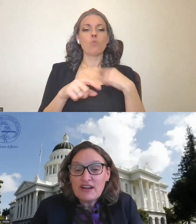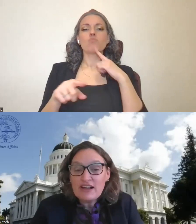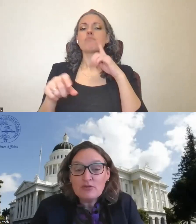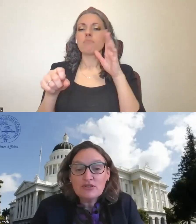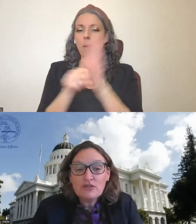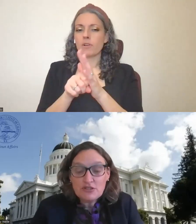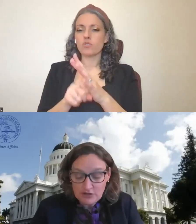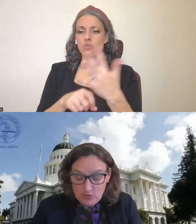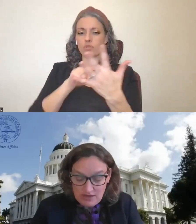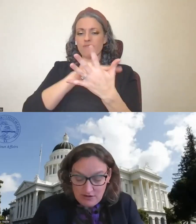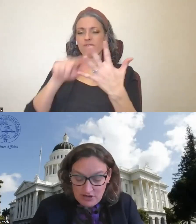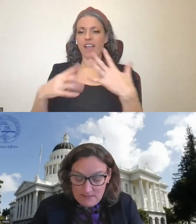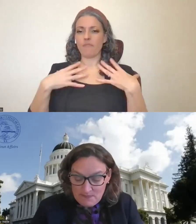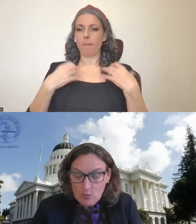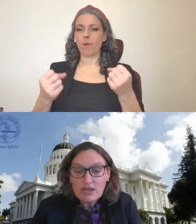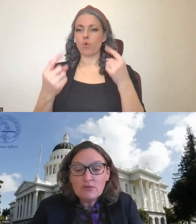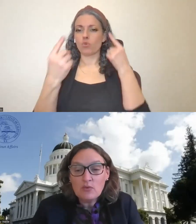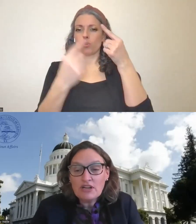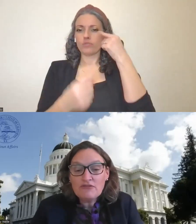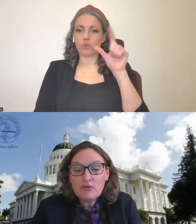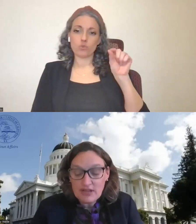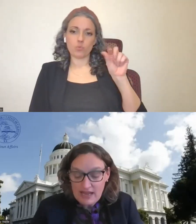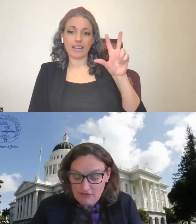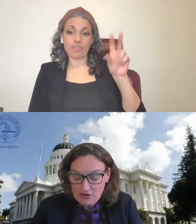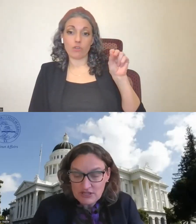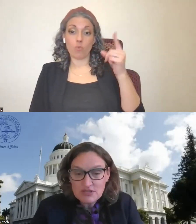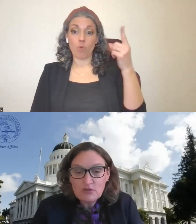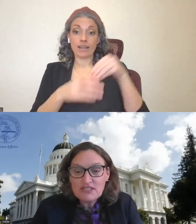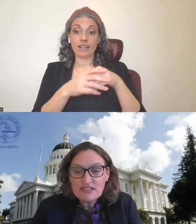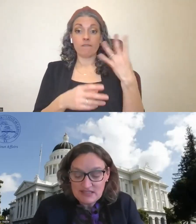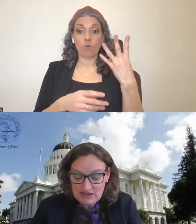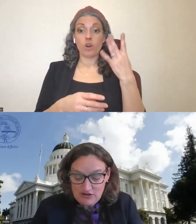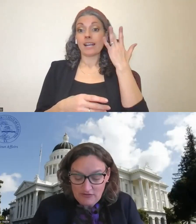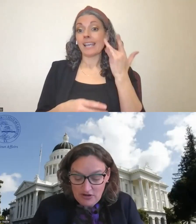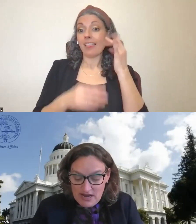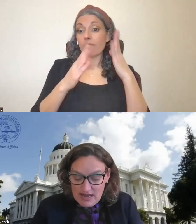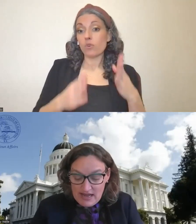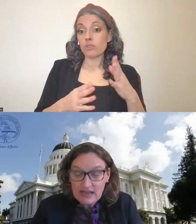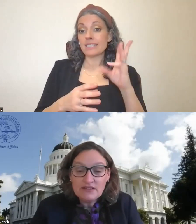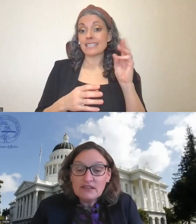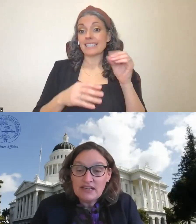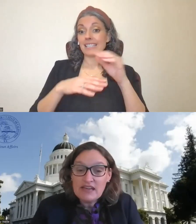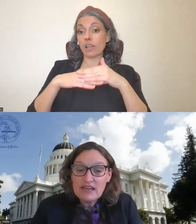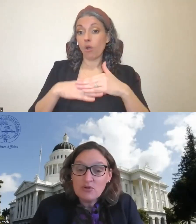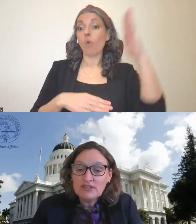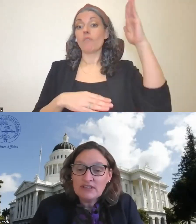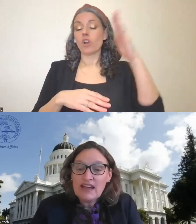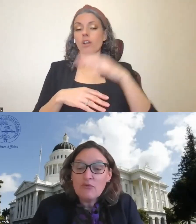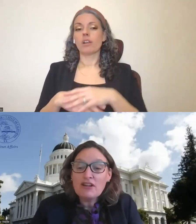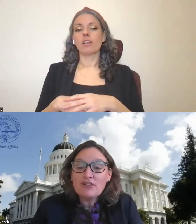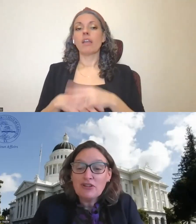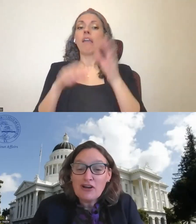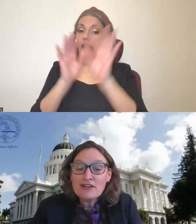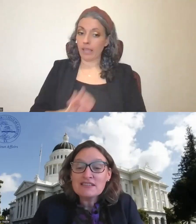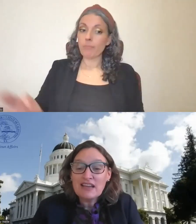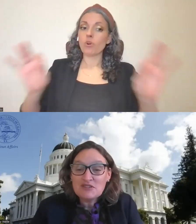those 5 bold goals for 2030, when 1 in 4 Californians will be 60 or over. And again, importantly, have one